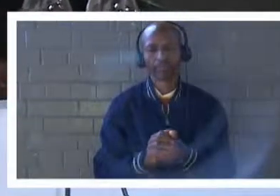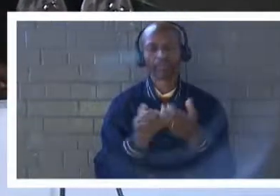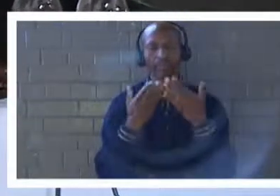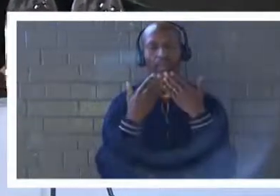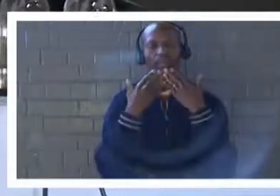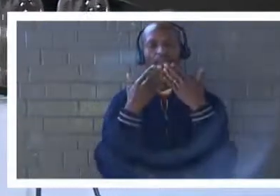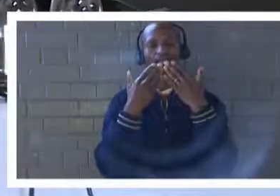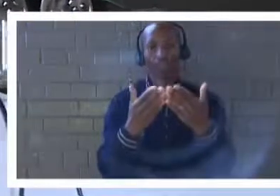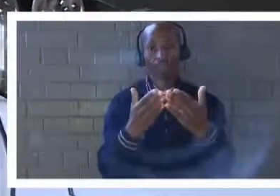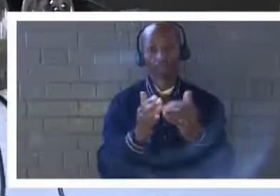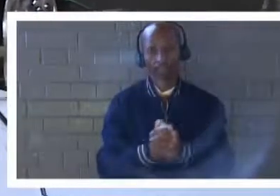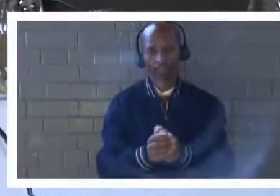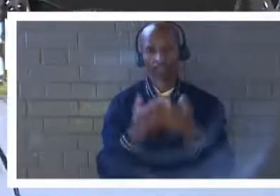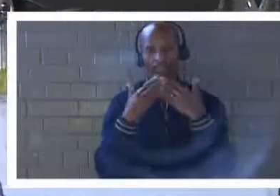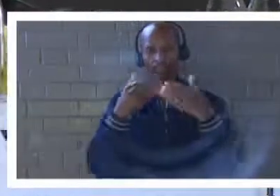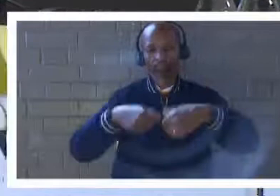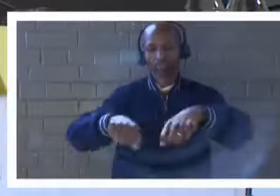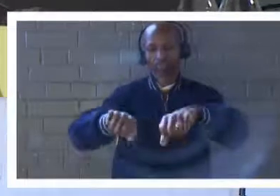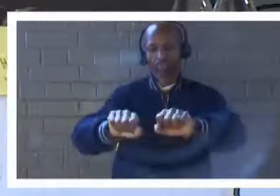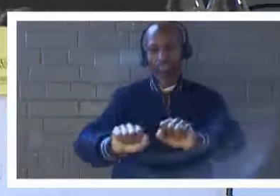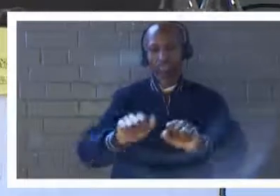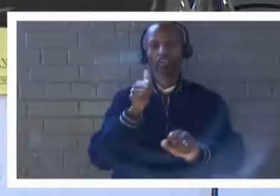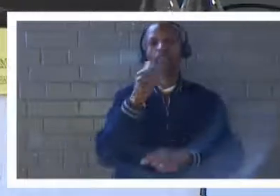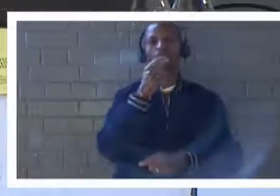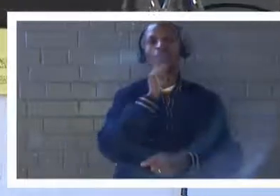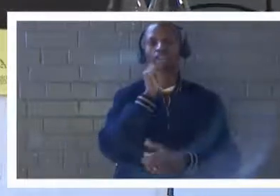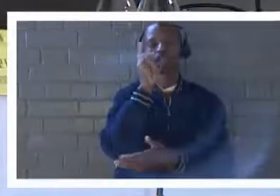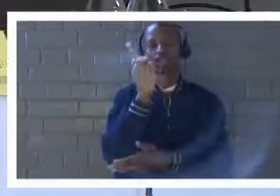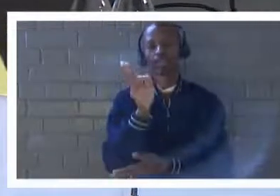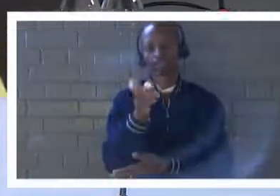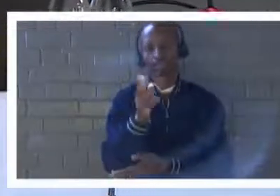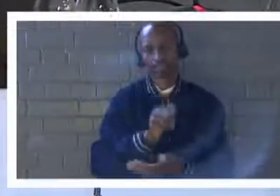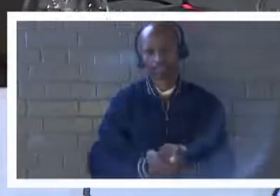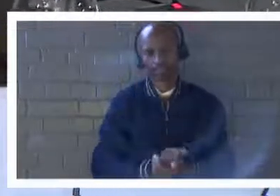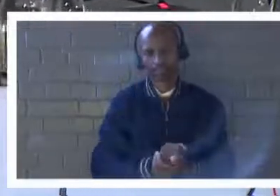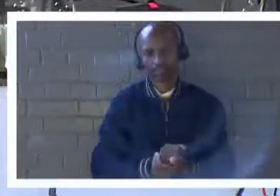Thanks. Thank you, Chairperson, and good morning once again.